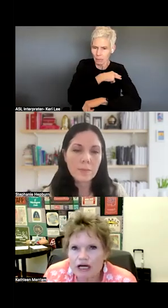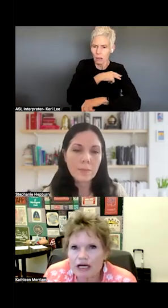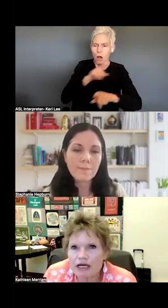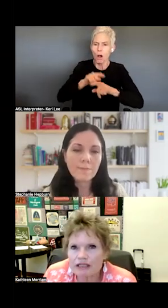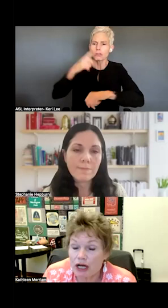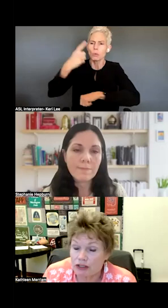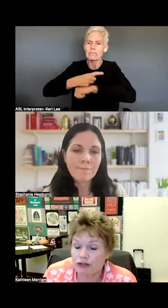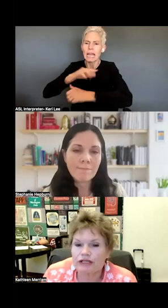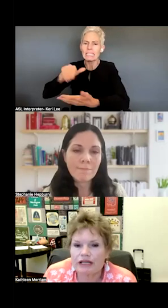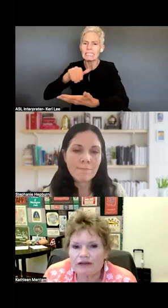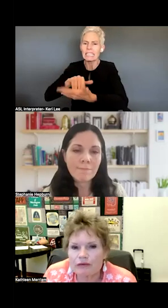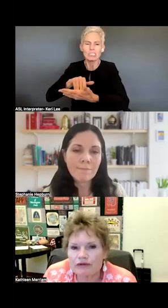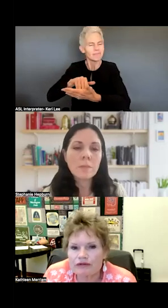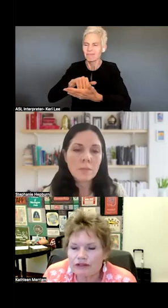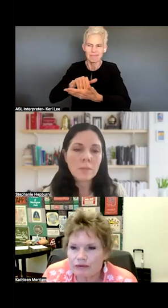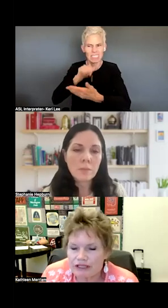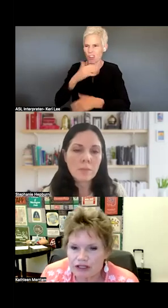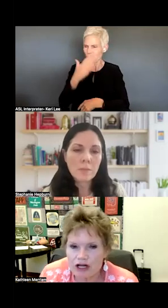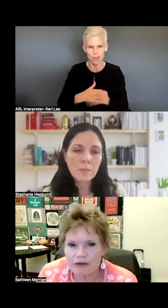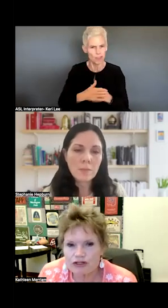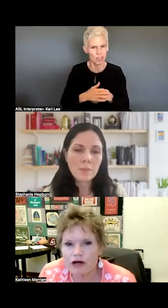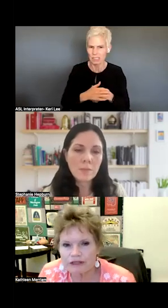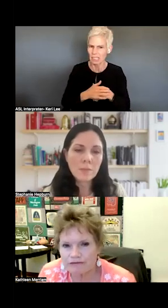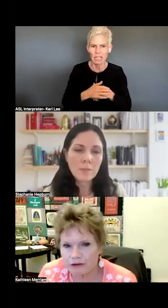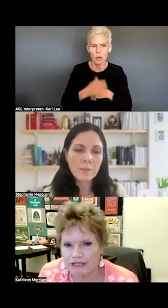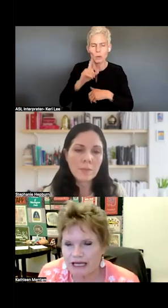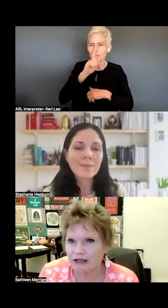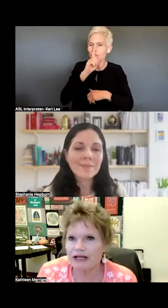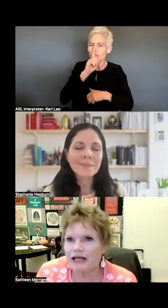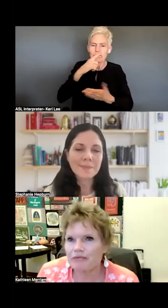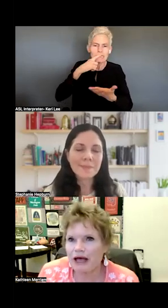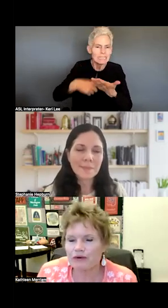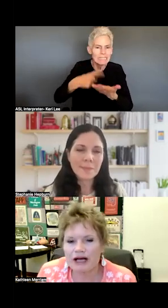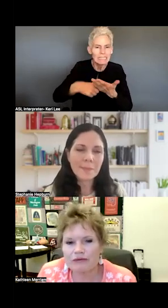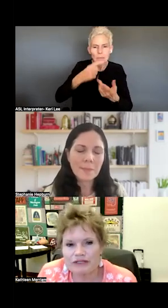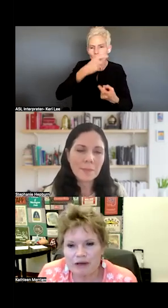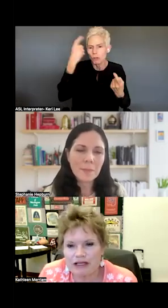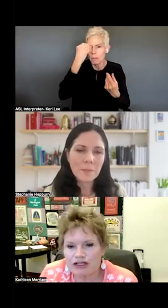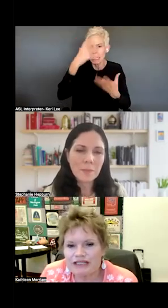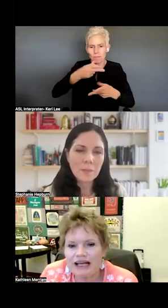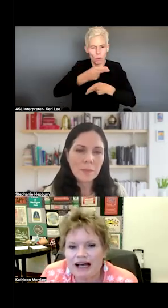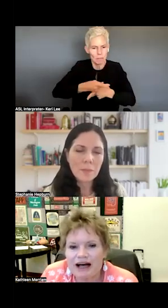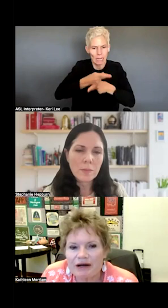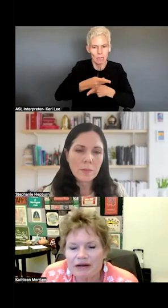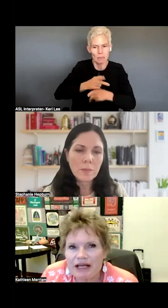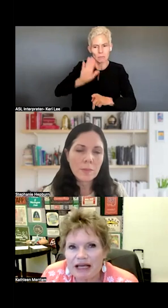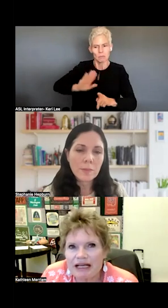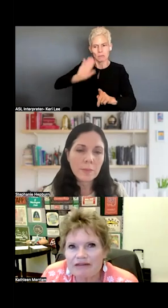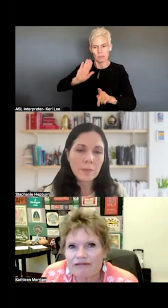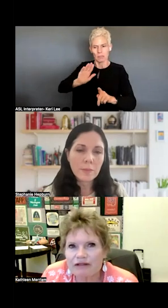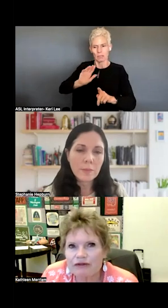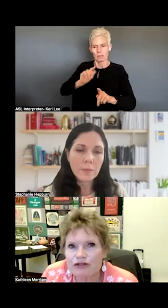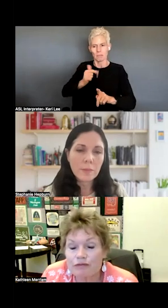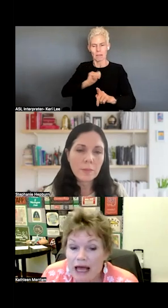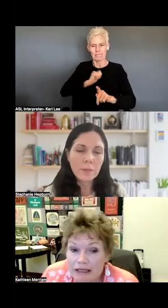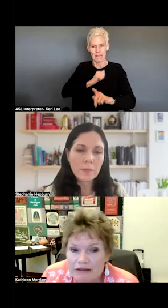were not good. And we didn't talk about trauma-informed care back when I was a patient. And I